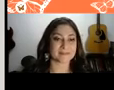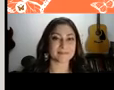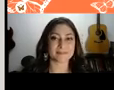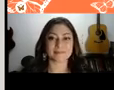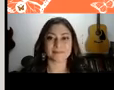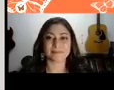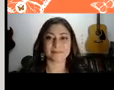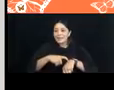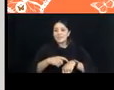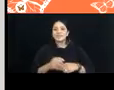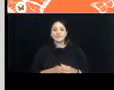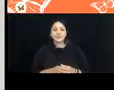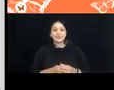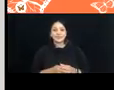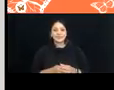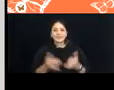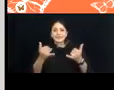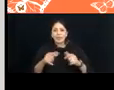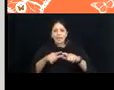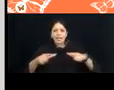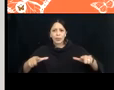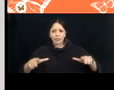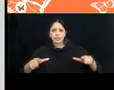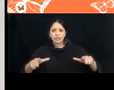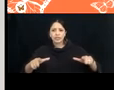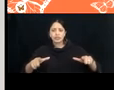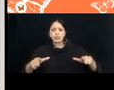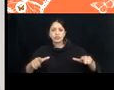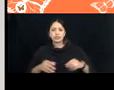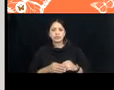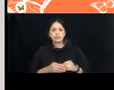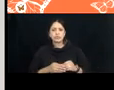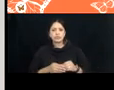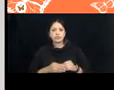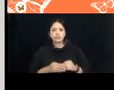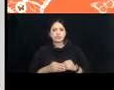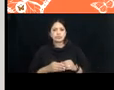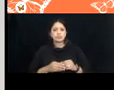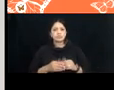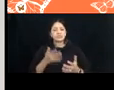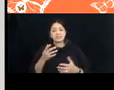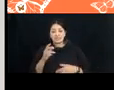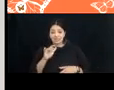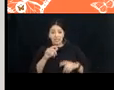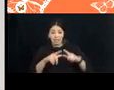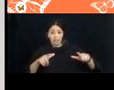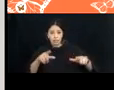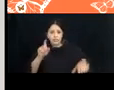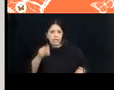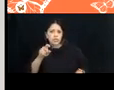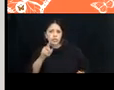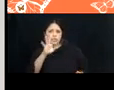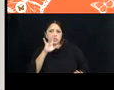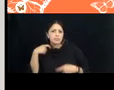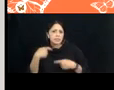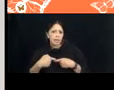on them. In terms of language use, whether or not it's necessary to speak Spanish to be